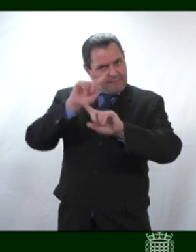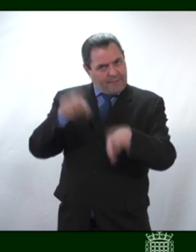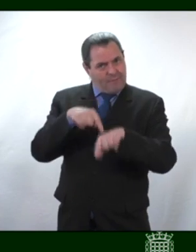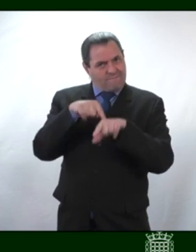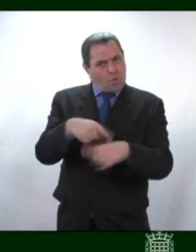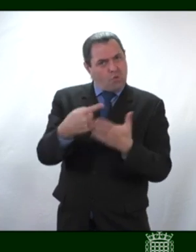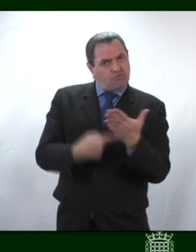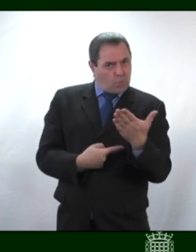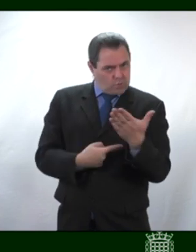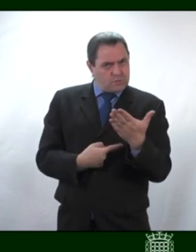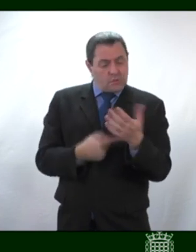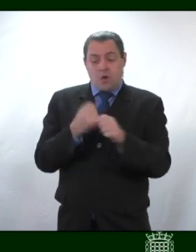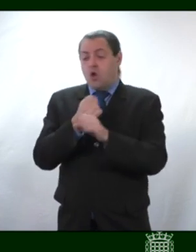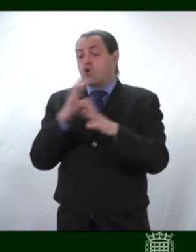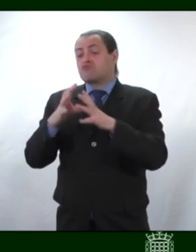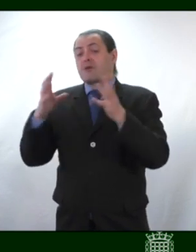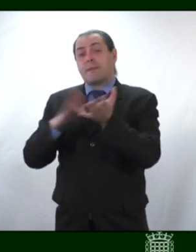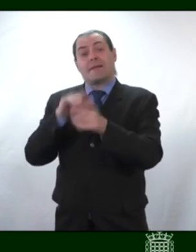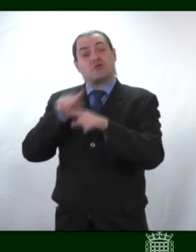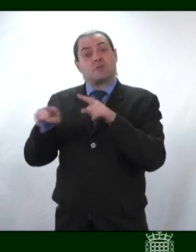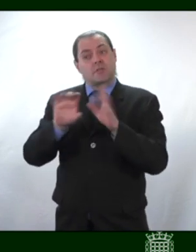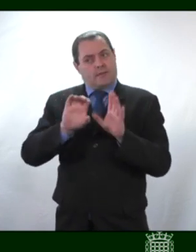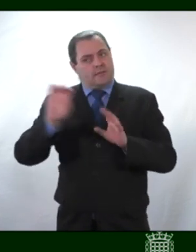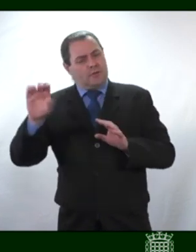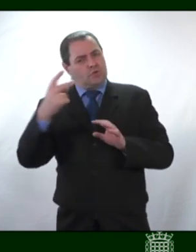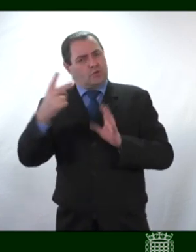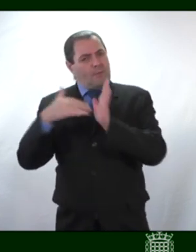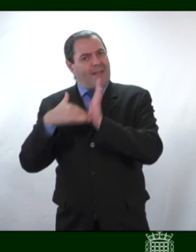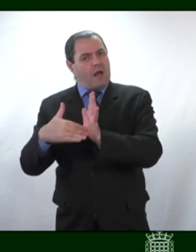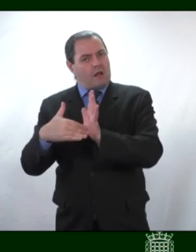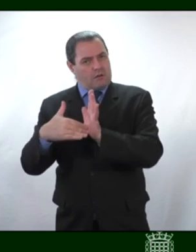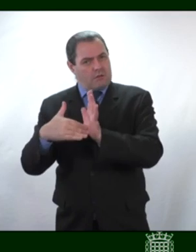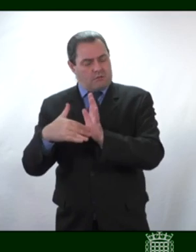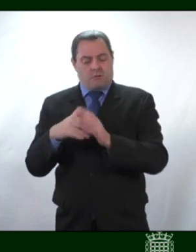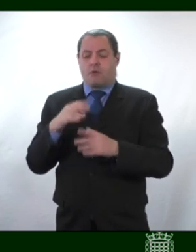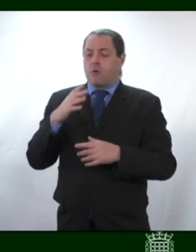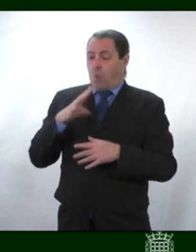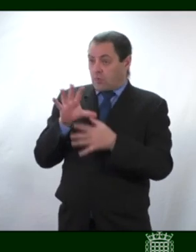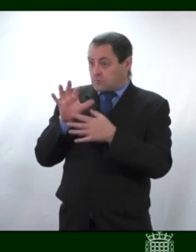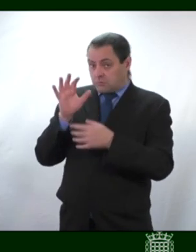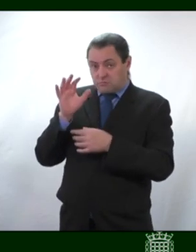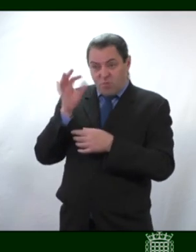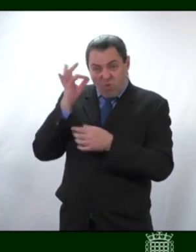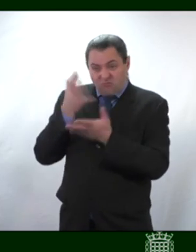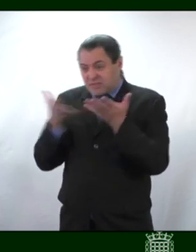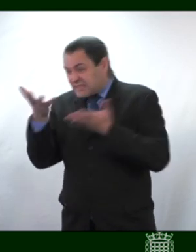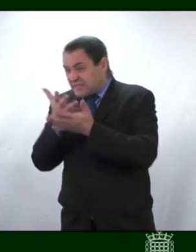of this. And we will also work with local authorities to allocate testing and introduce local contact